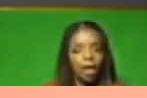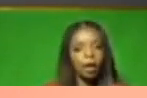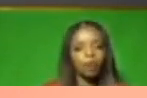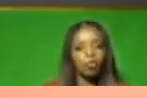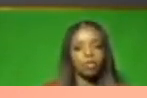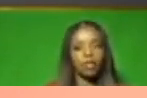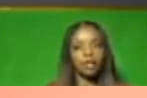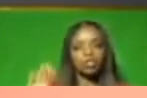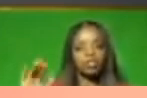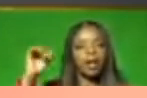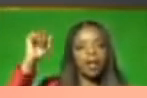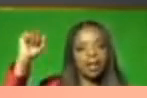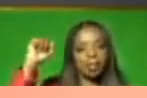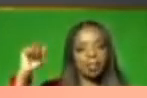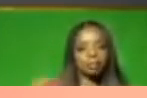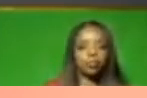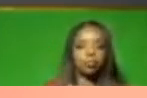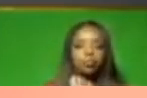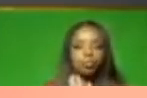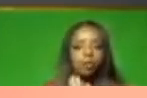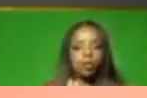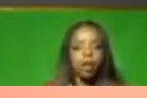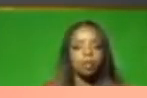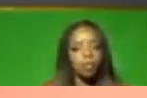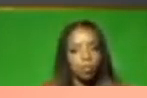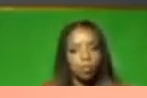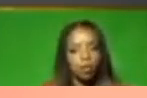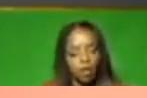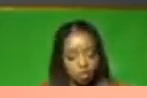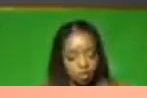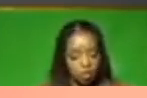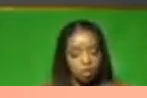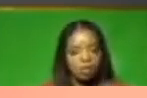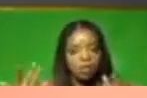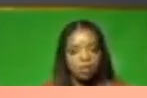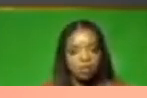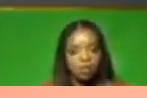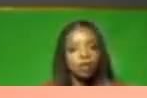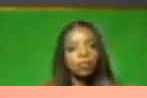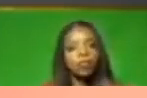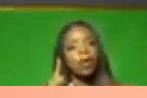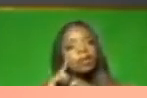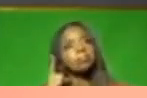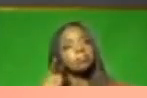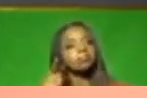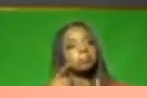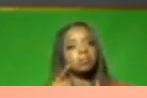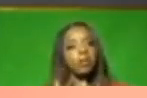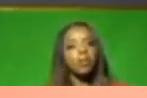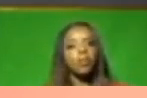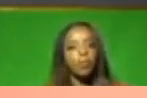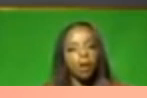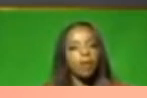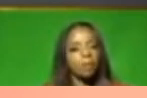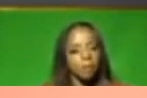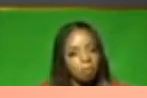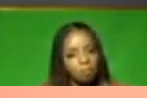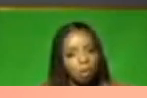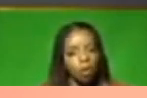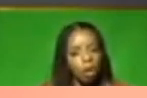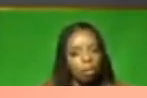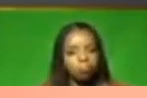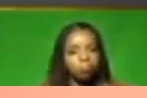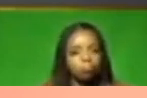program that we embarked upon with a great deal of much more energized